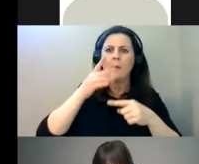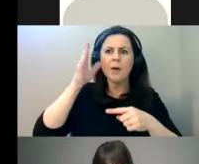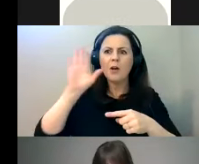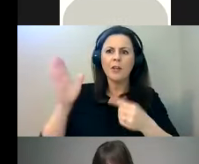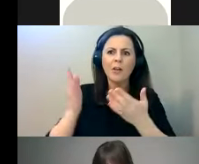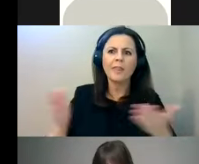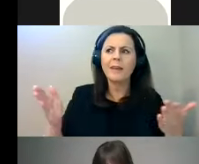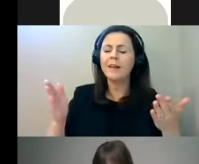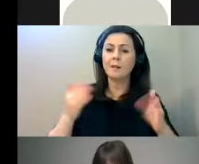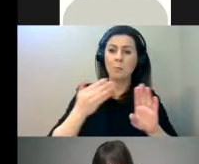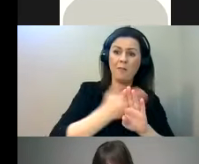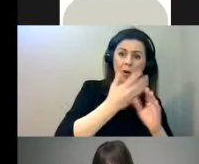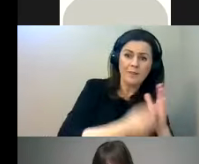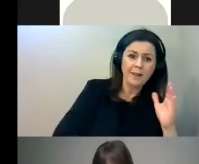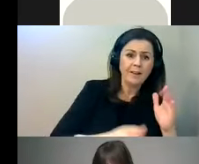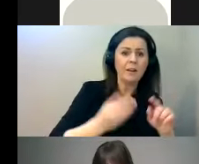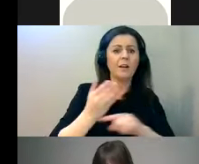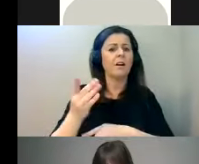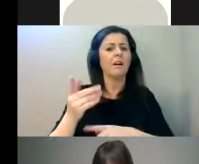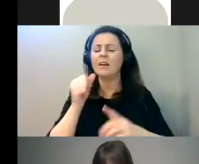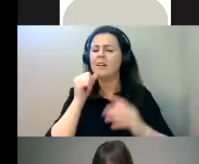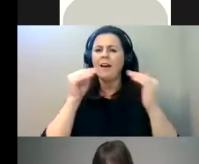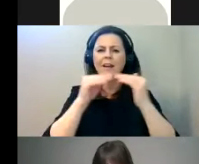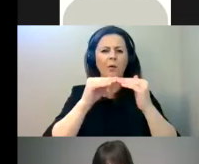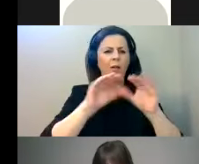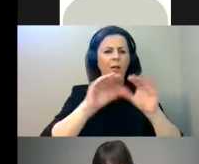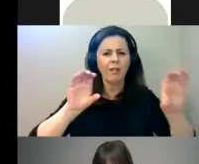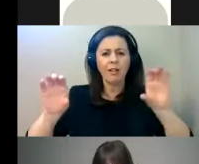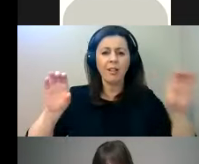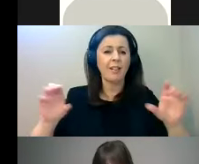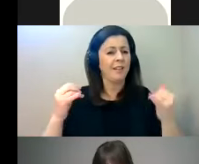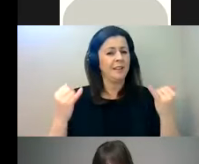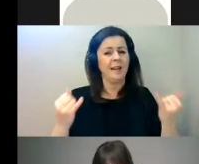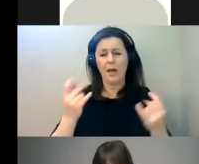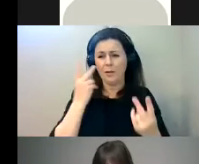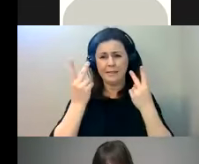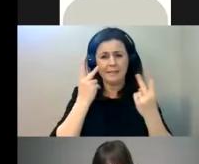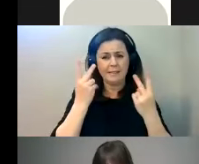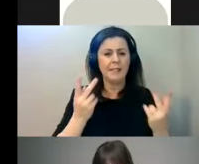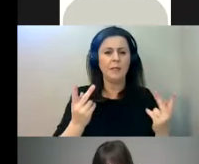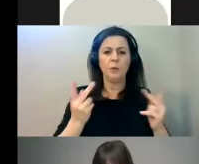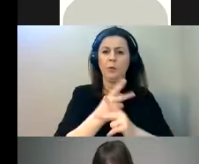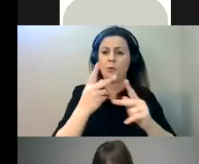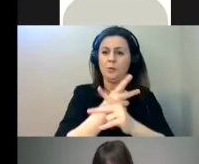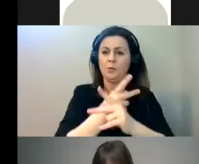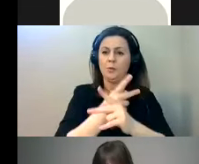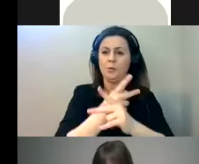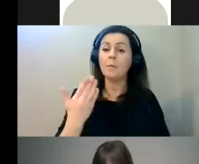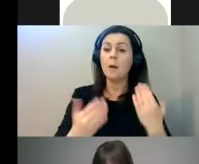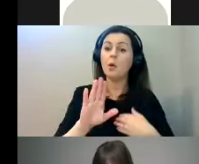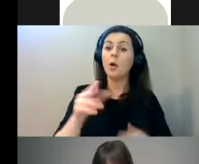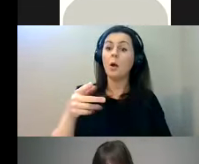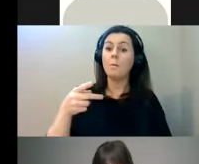unequal gifting, loans are more commonplace now. So maybe your attorney should